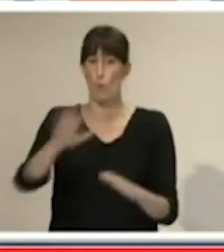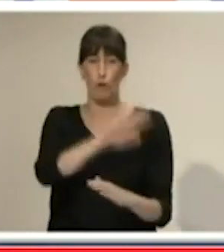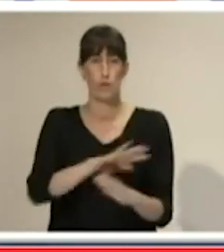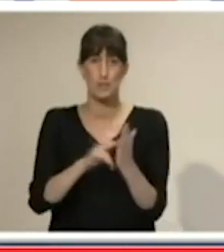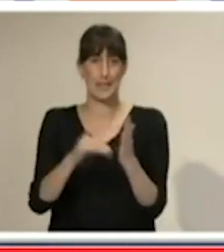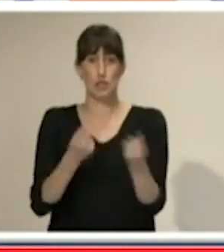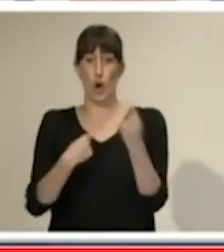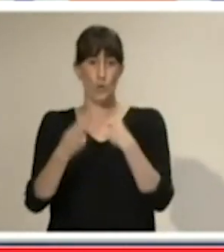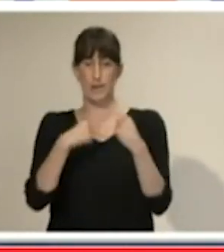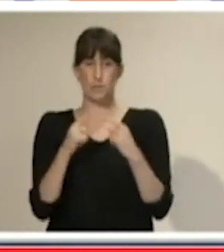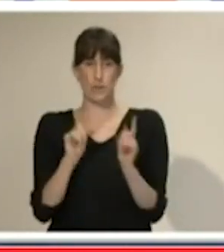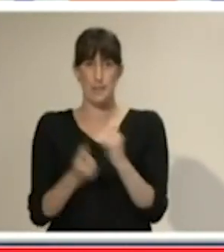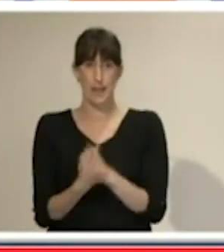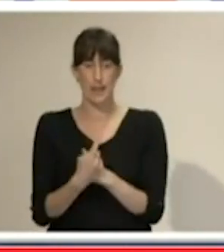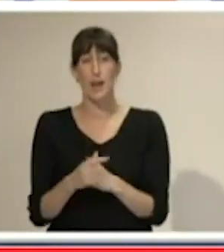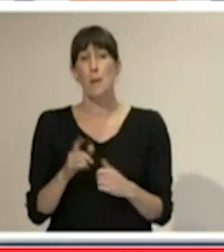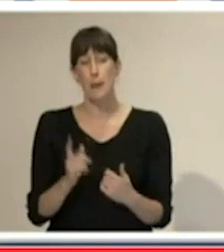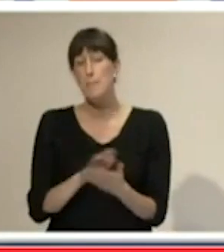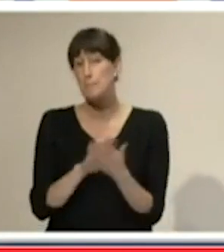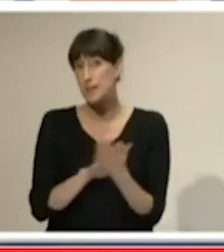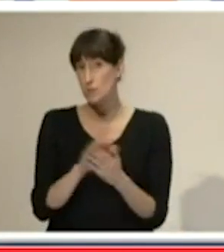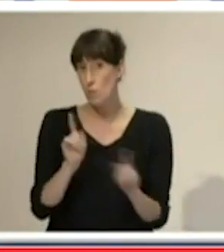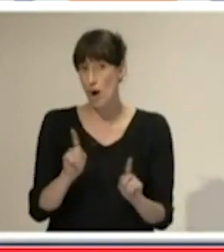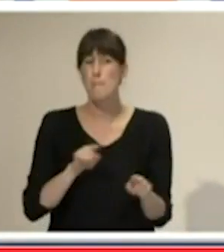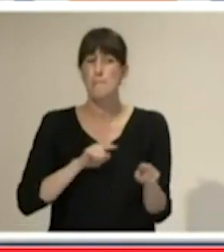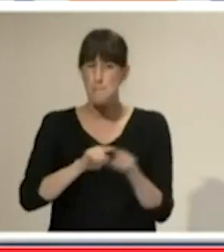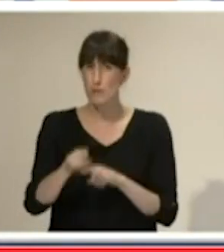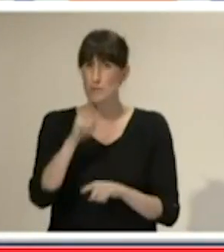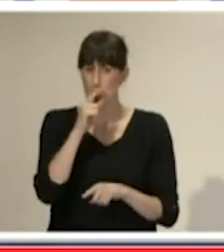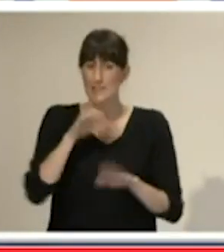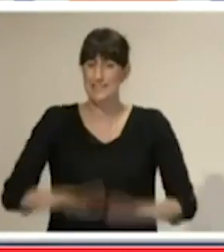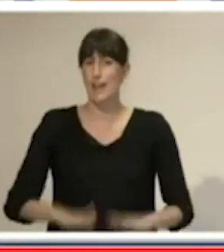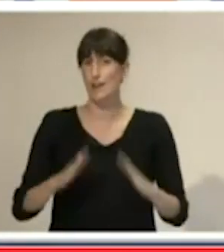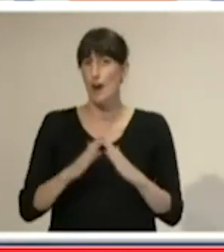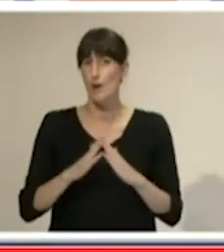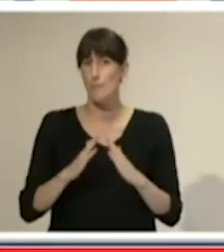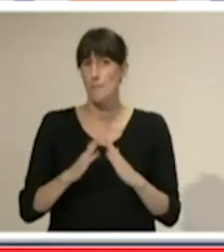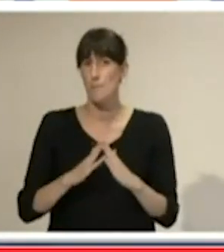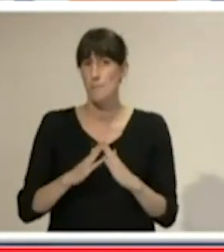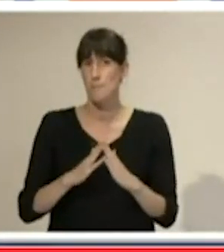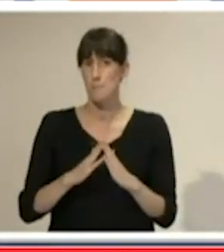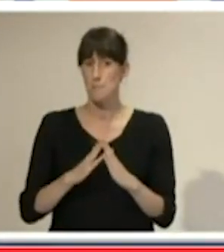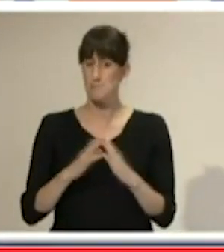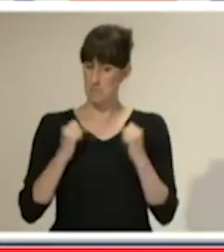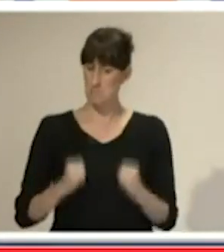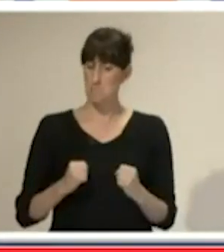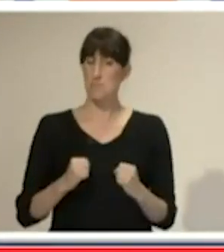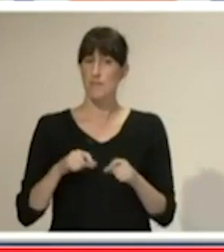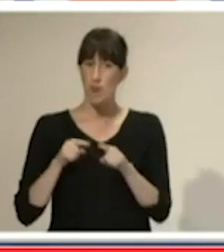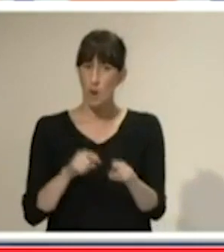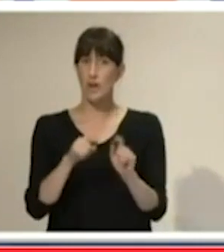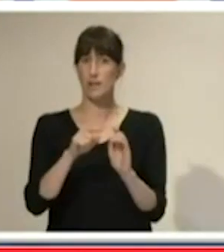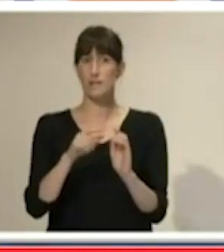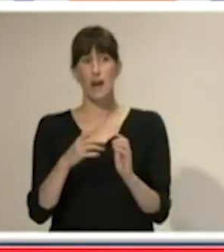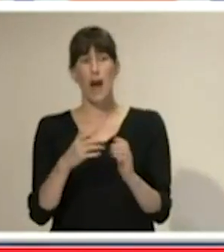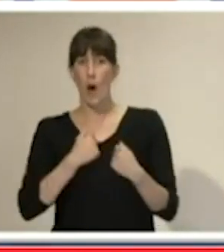our lockdown at level 3 very seriously, that there remains an ongoing commitment to cementing what we've done and